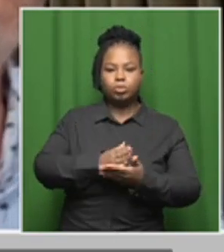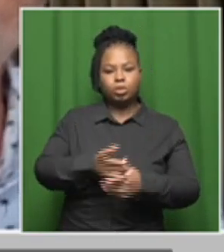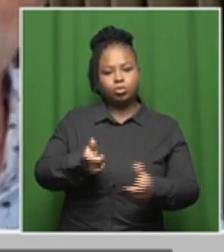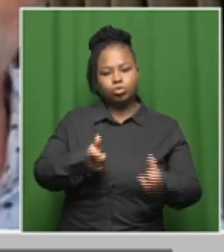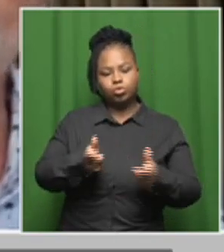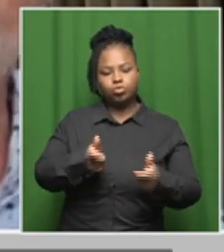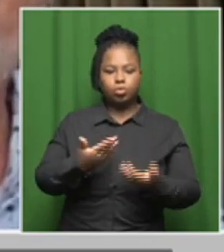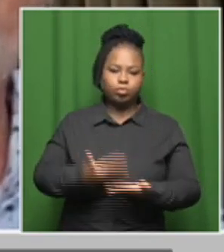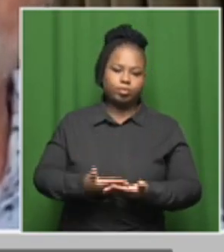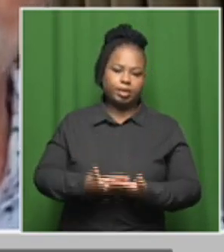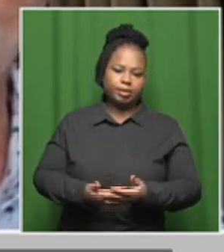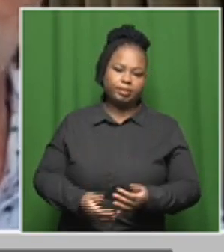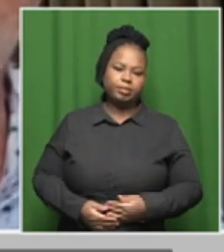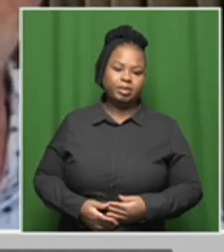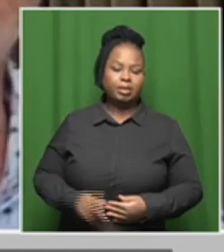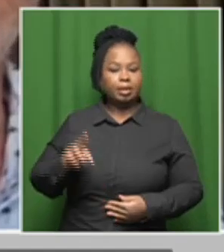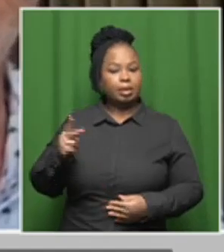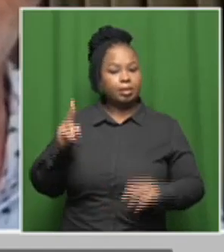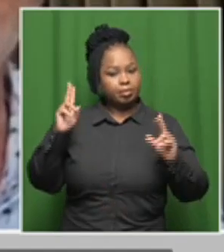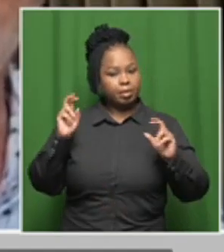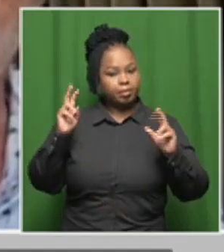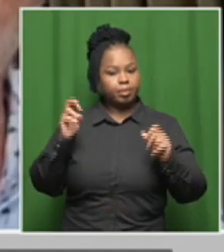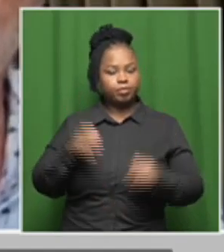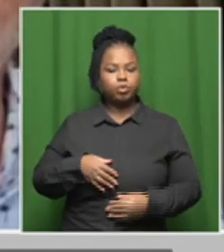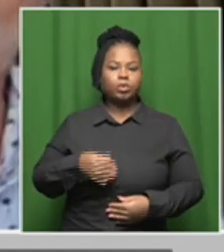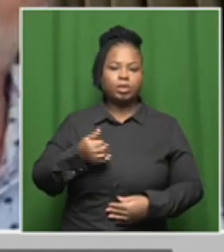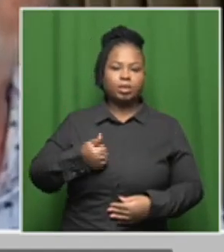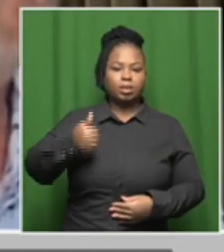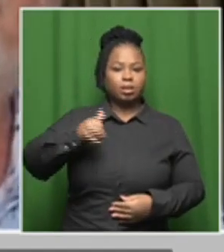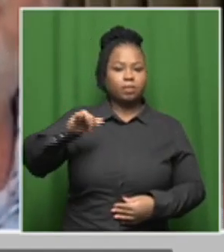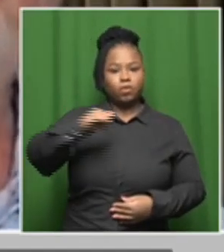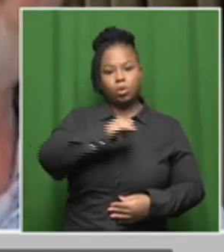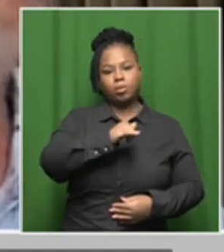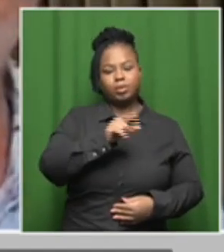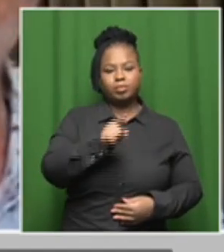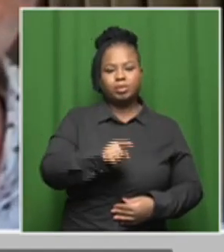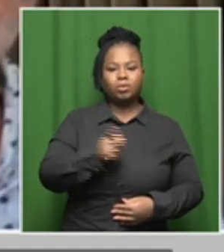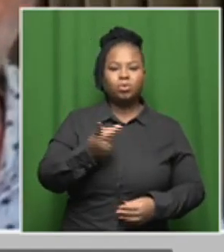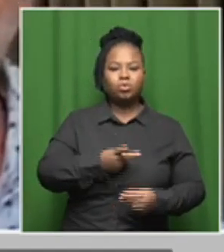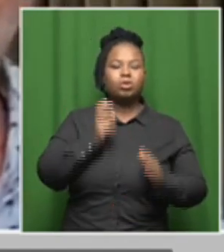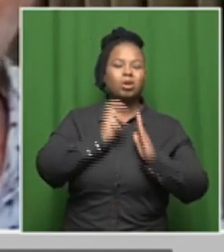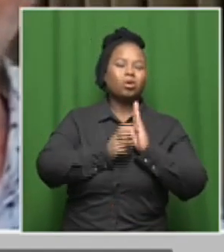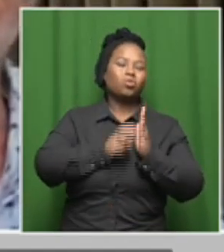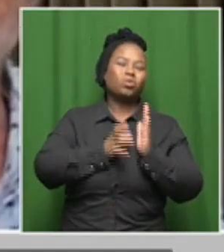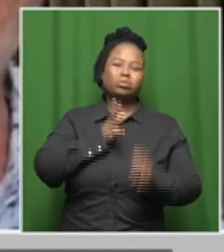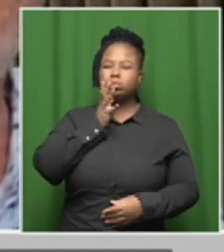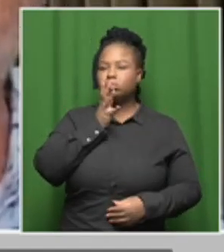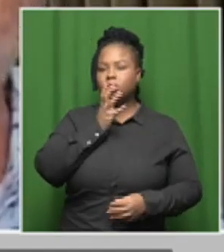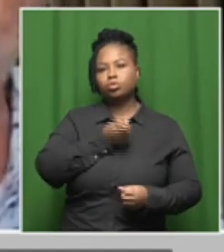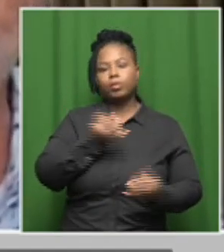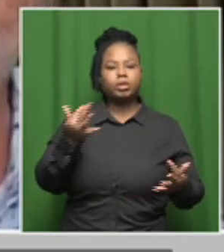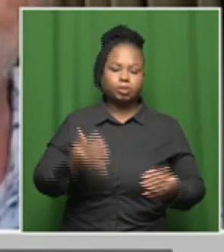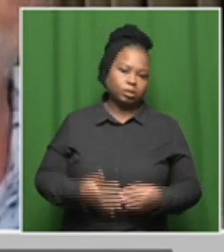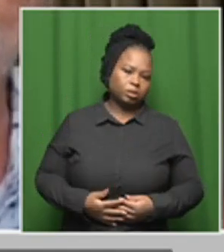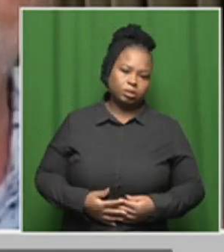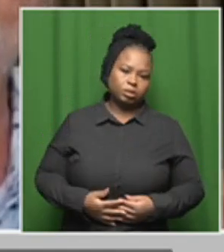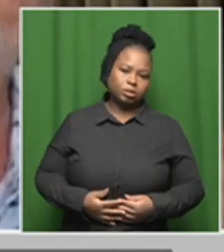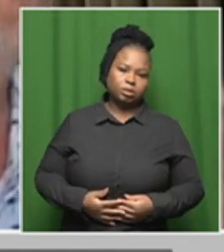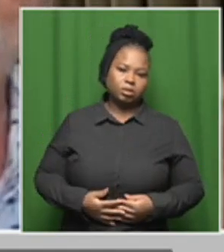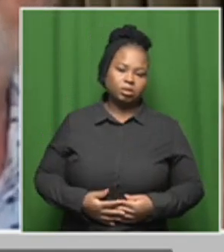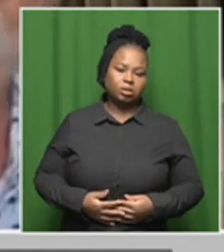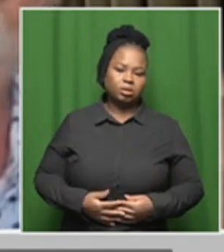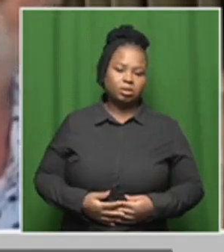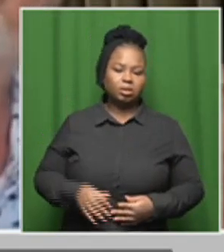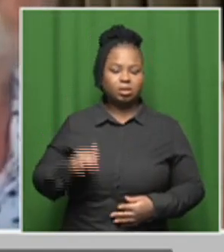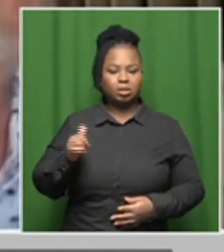these. Now, the problem with the Civil Aviation Authority is that they often tend to over-regulate, and that means that